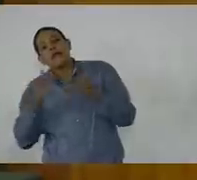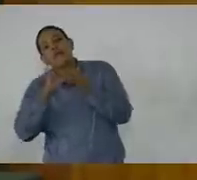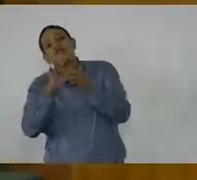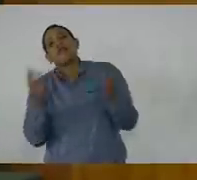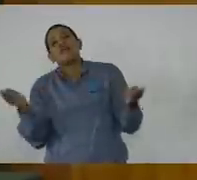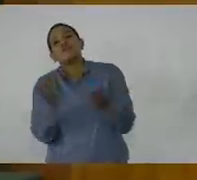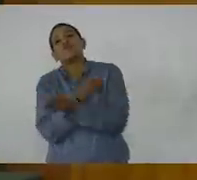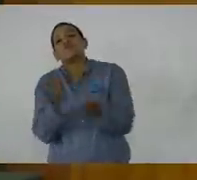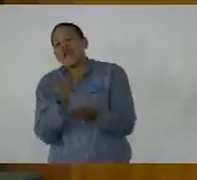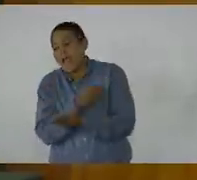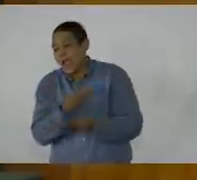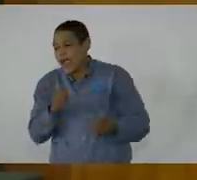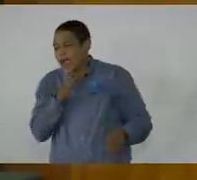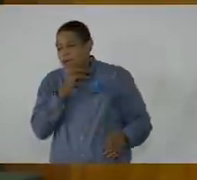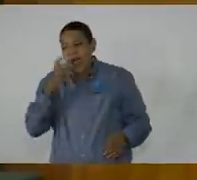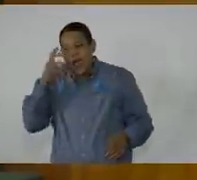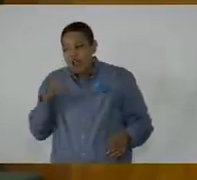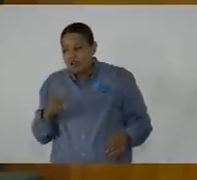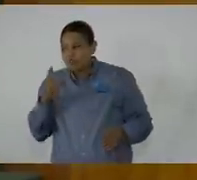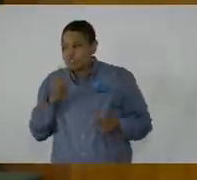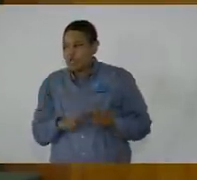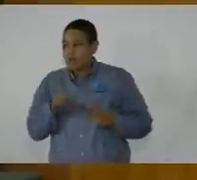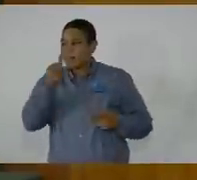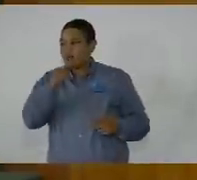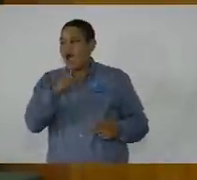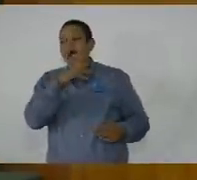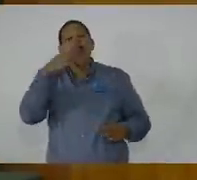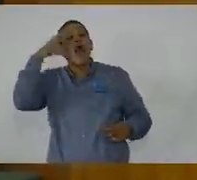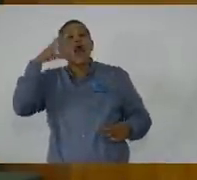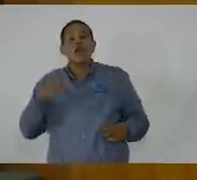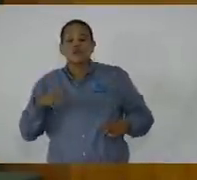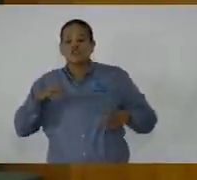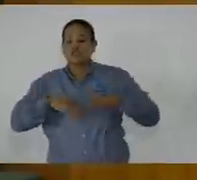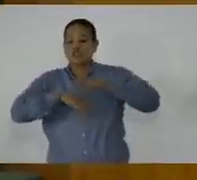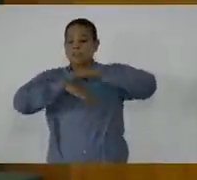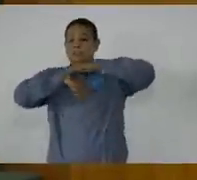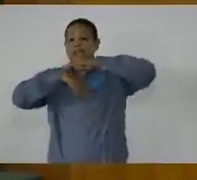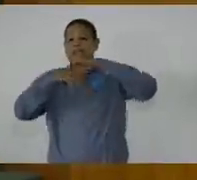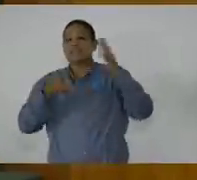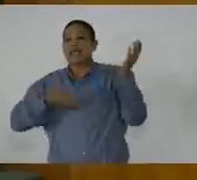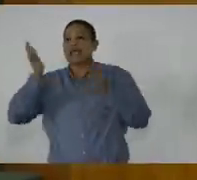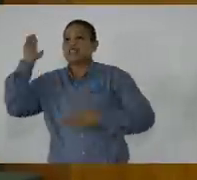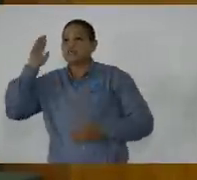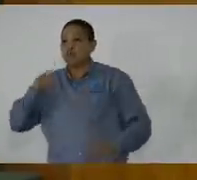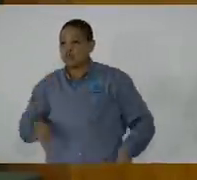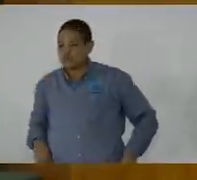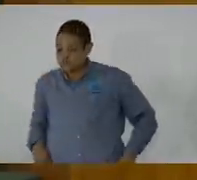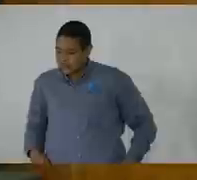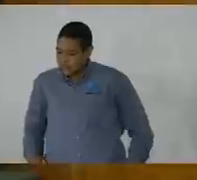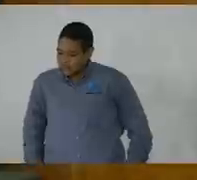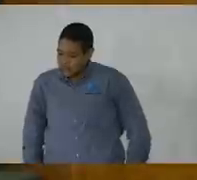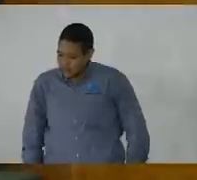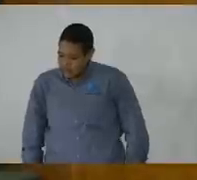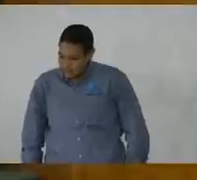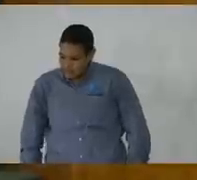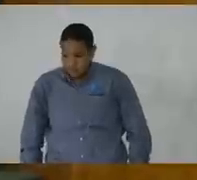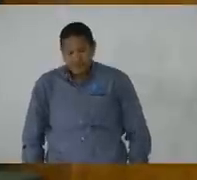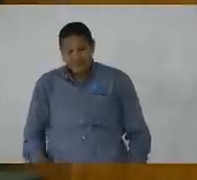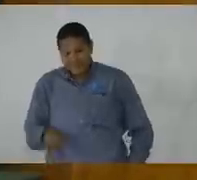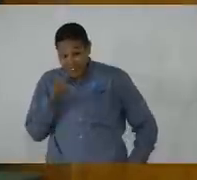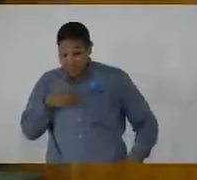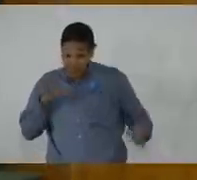trade, agriculture, and agricultural-based exports. So Madam Speaker, as